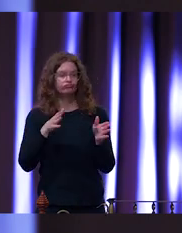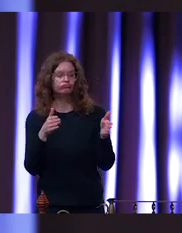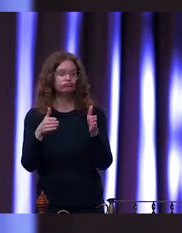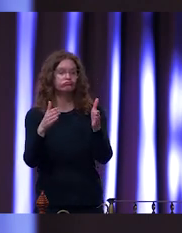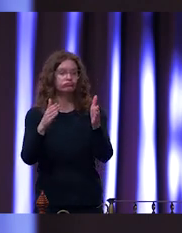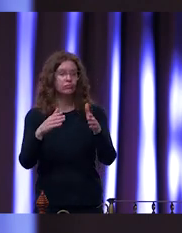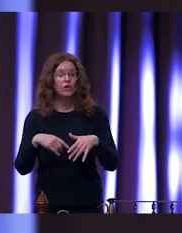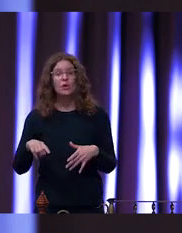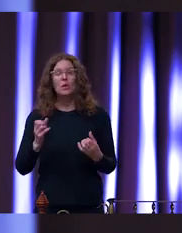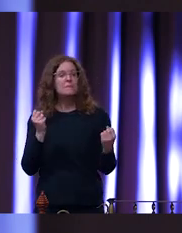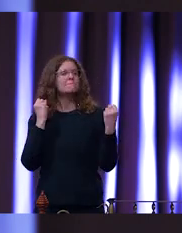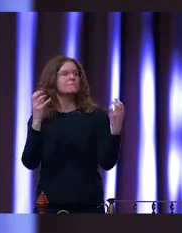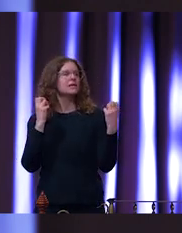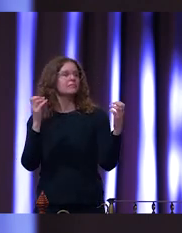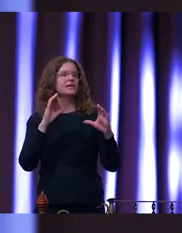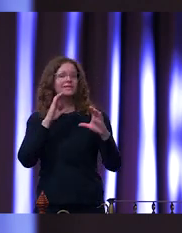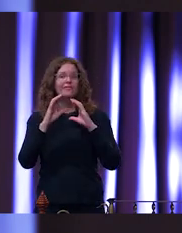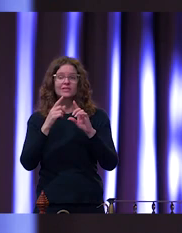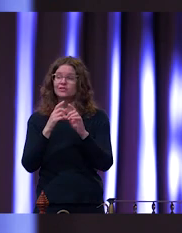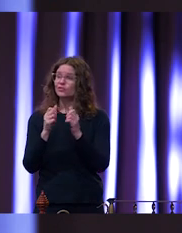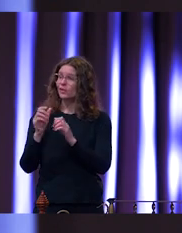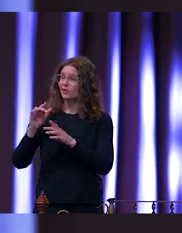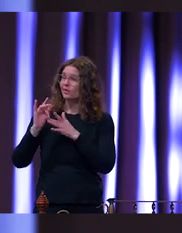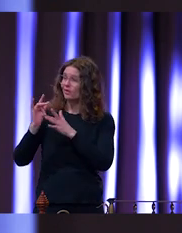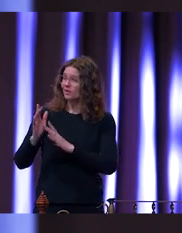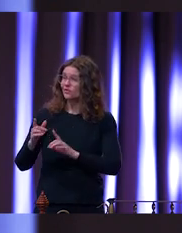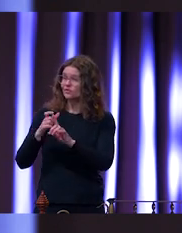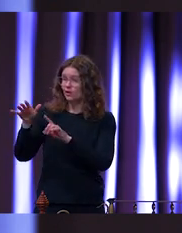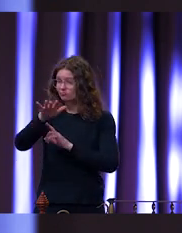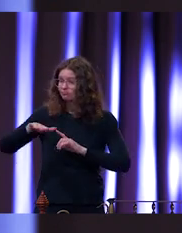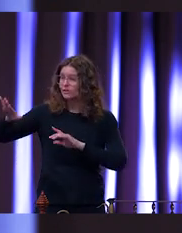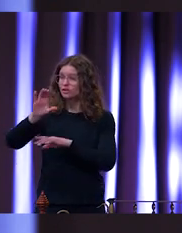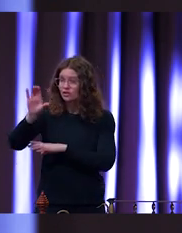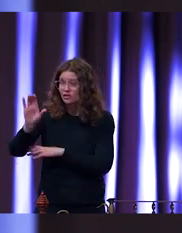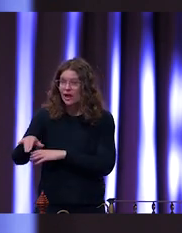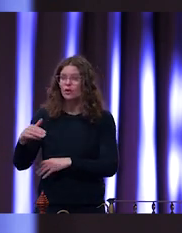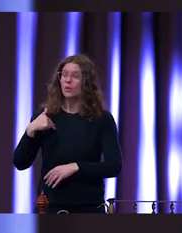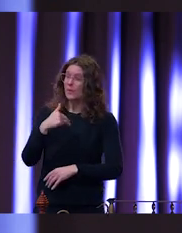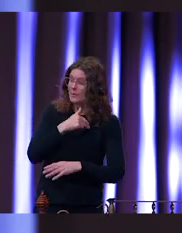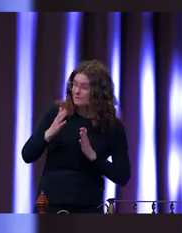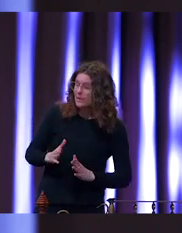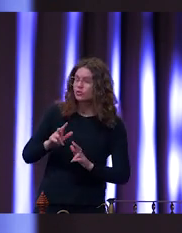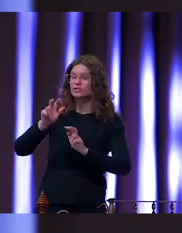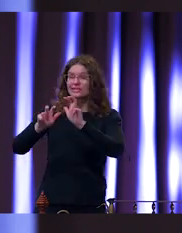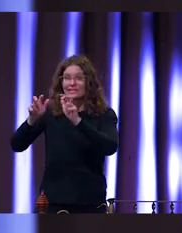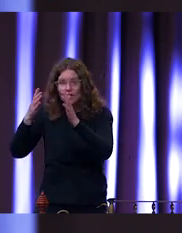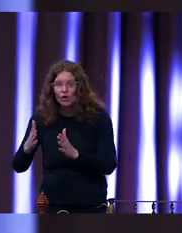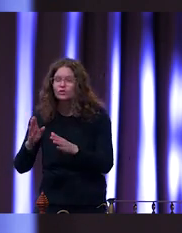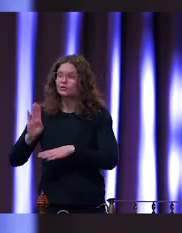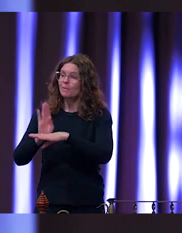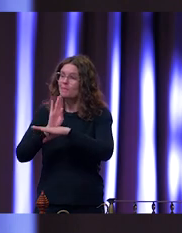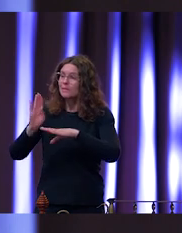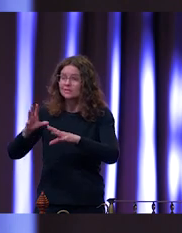many conversations with leaders from all across the city, members, not just leaders, right? Community stakeholders, business owners,